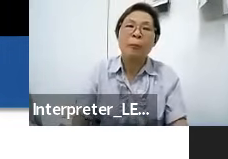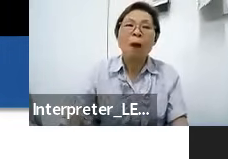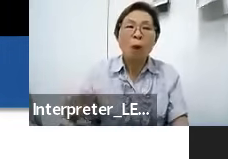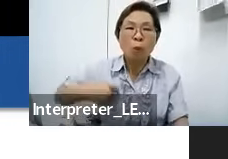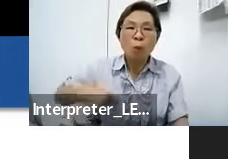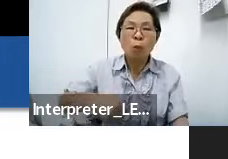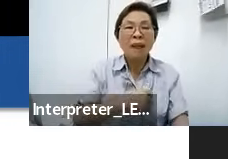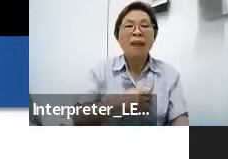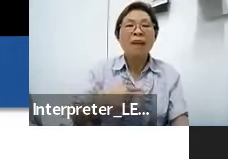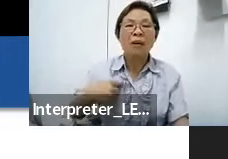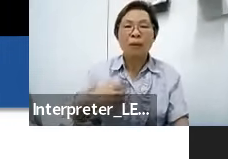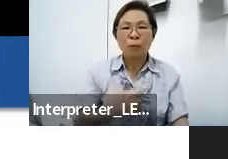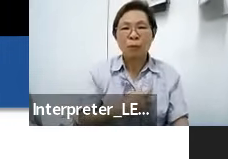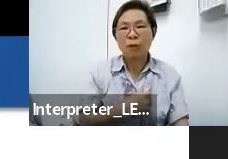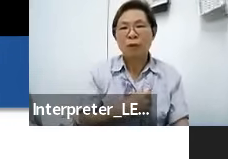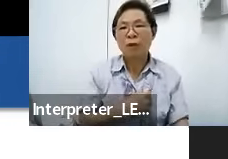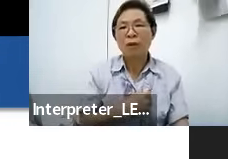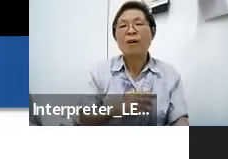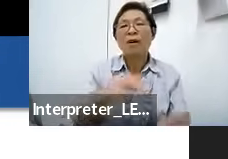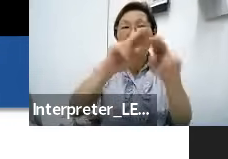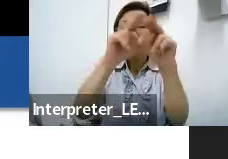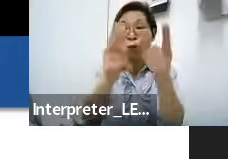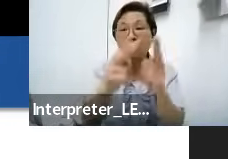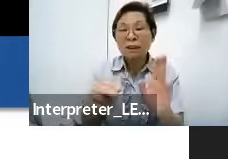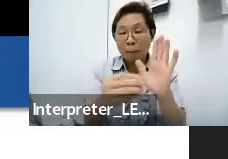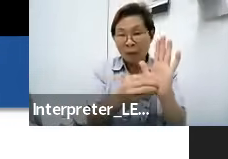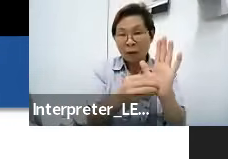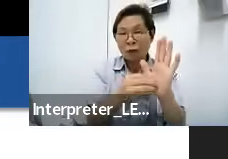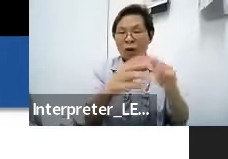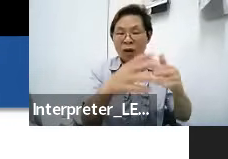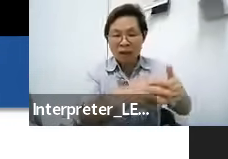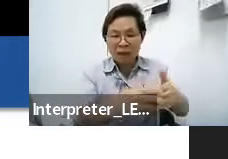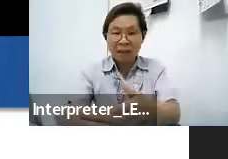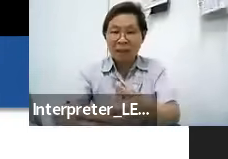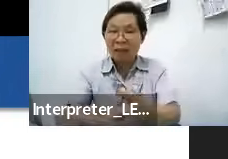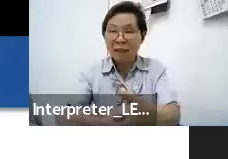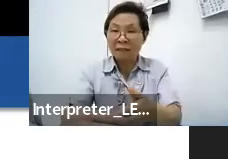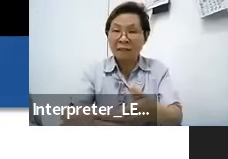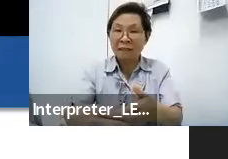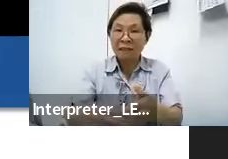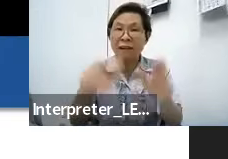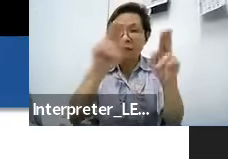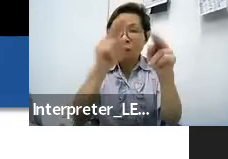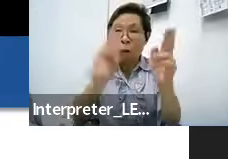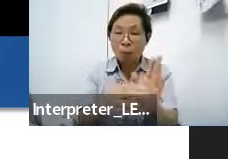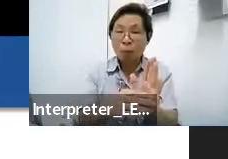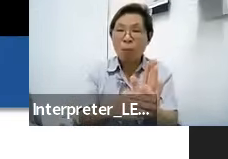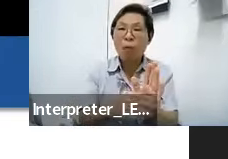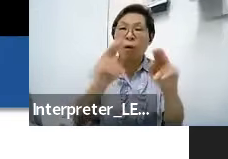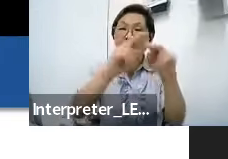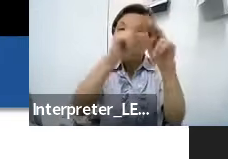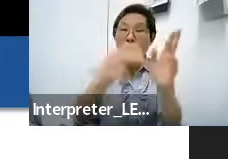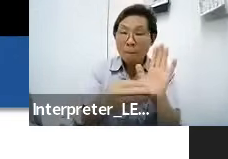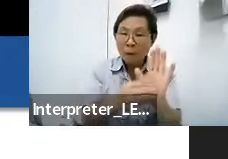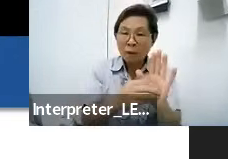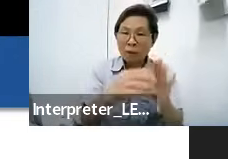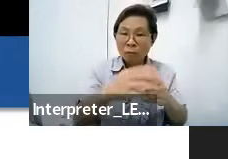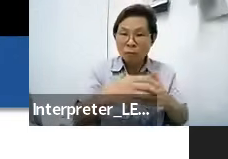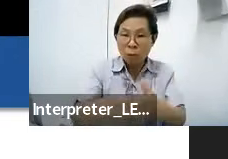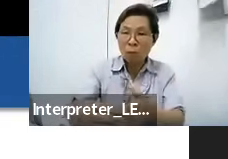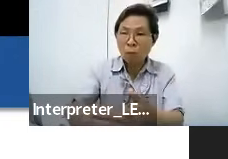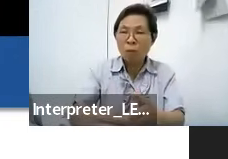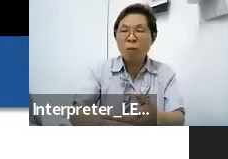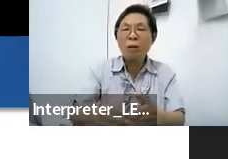We also, UNESCO Bangkok is the leading, is one of the co-chairs of the